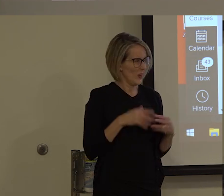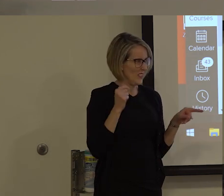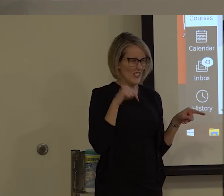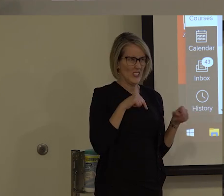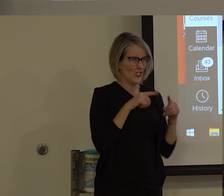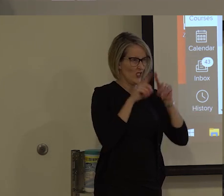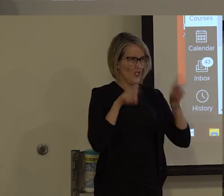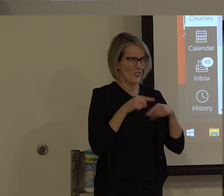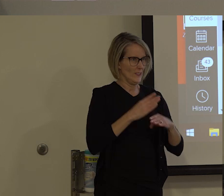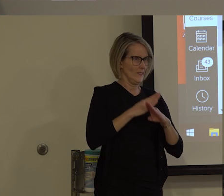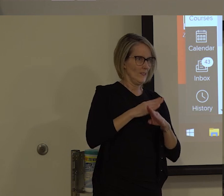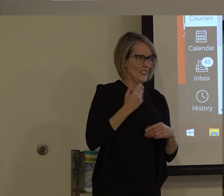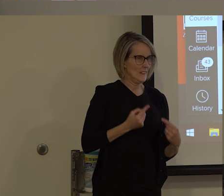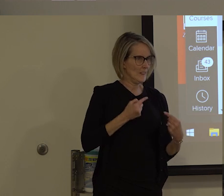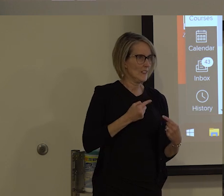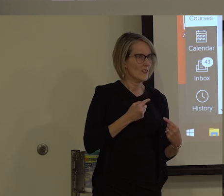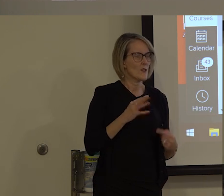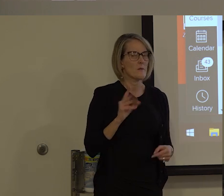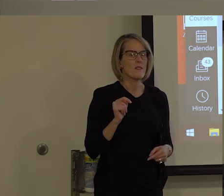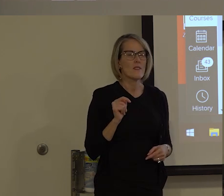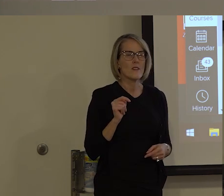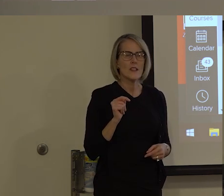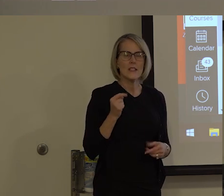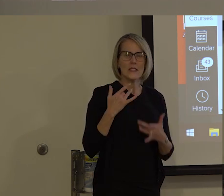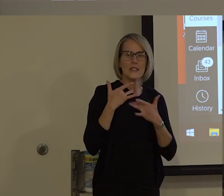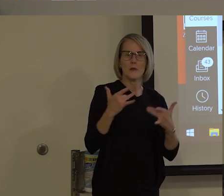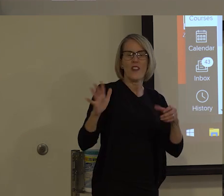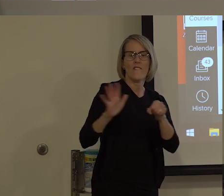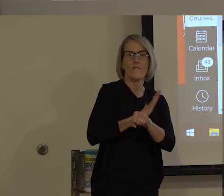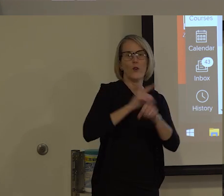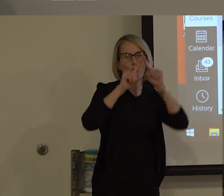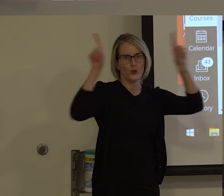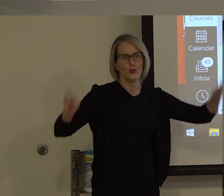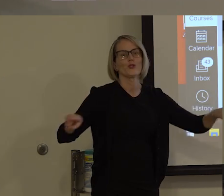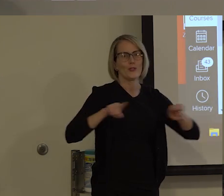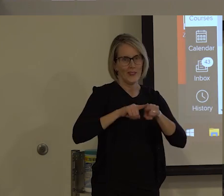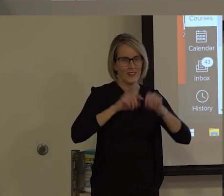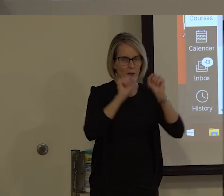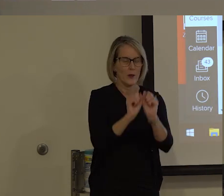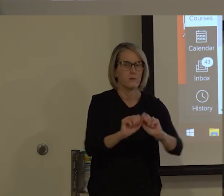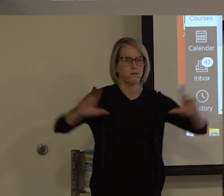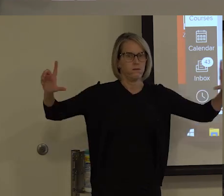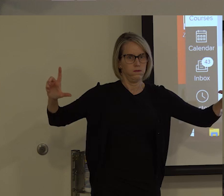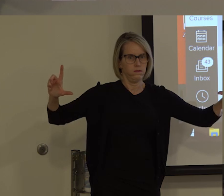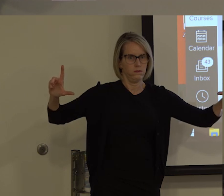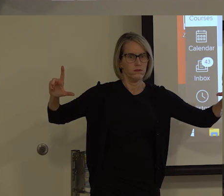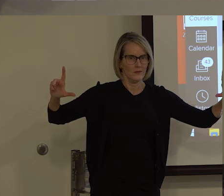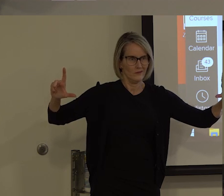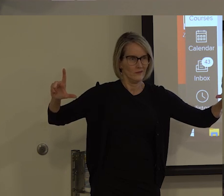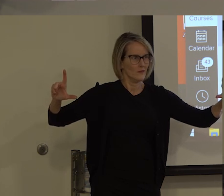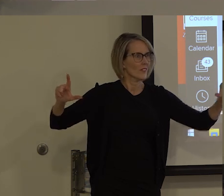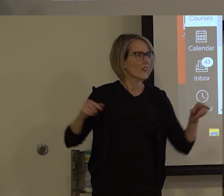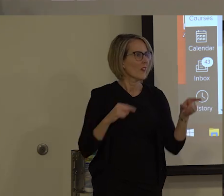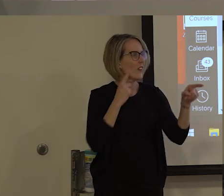at the moment, but there usually is a full screen view that you can make these things bigger. I don't know why it's not showing up right now. What's